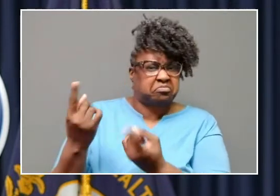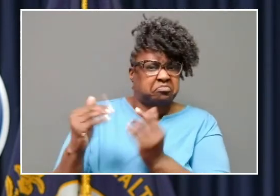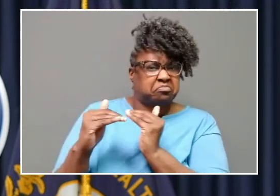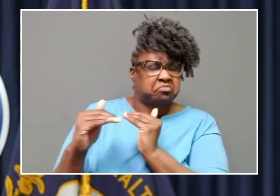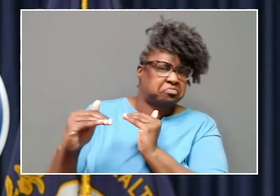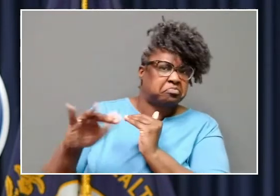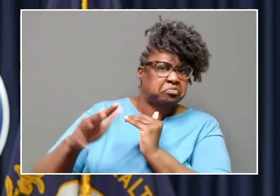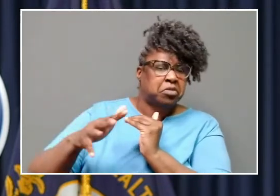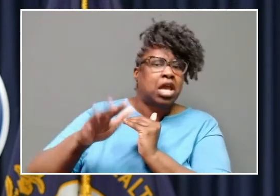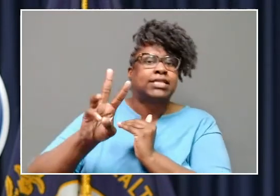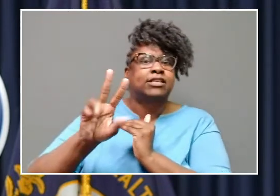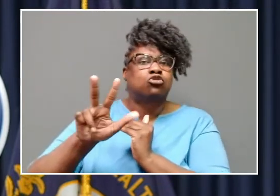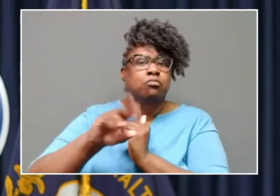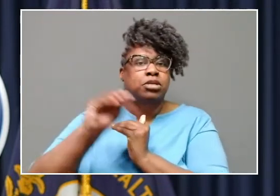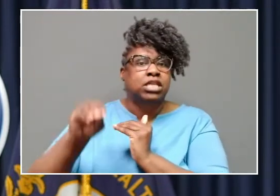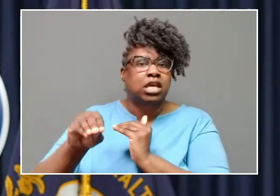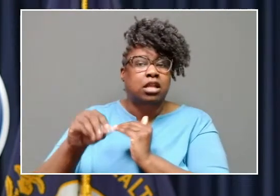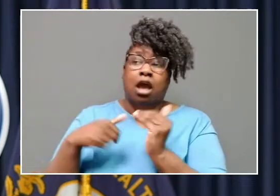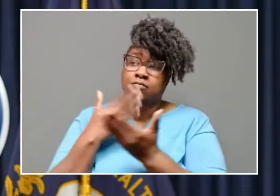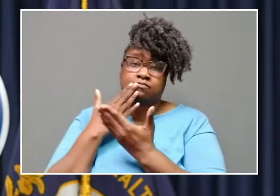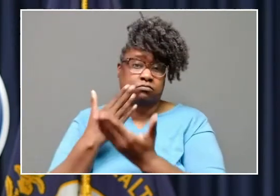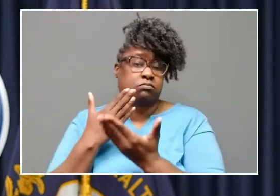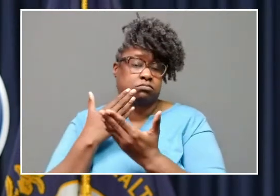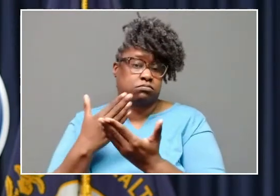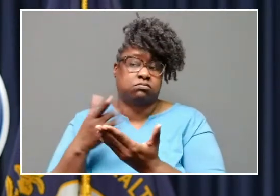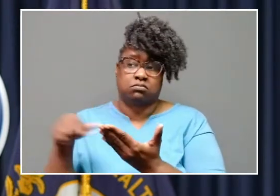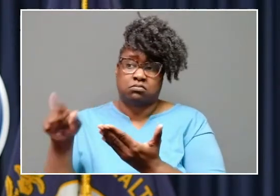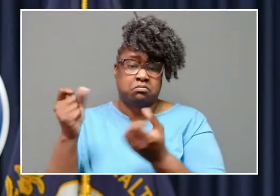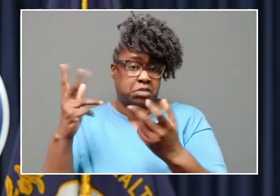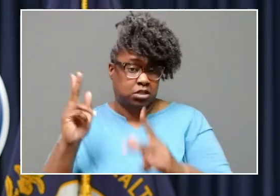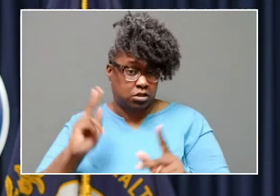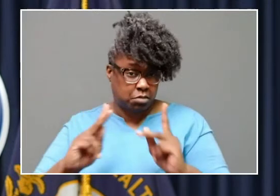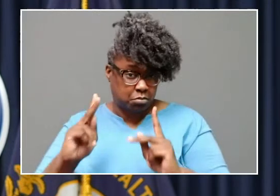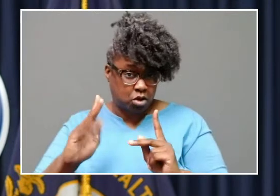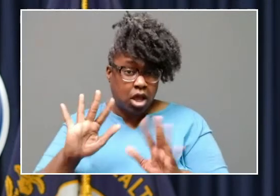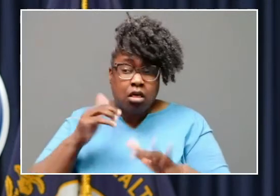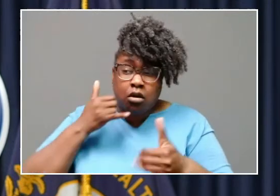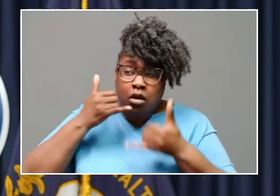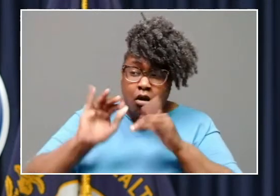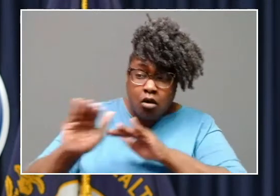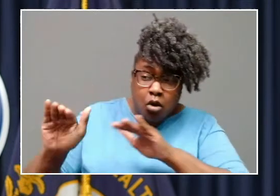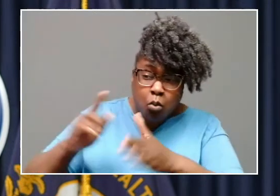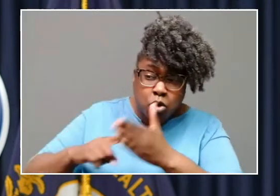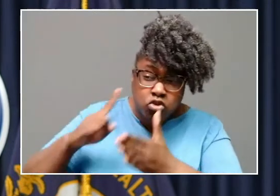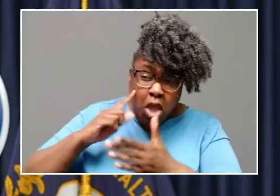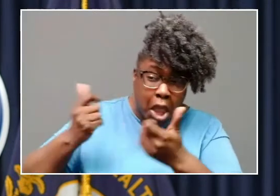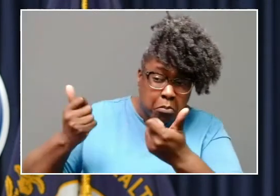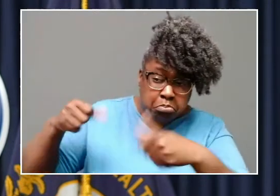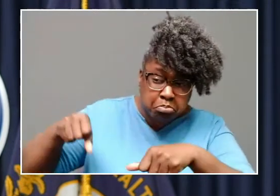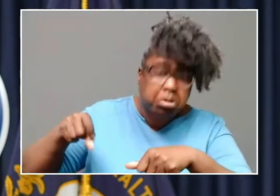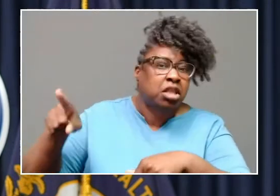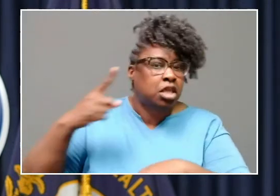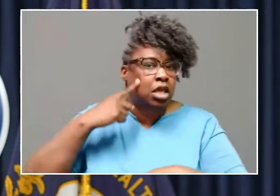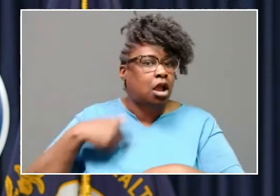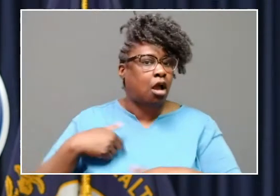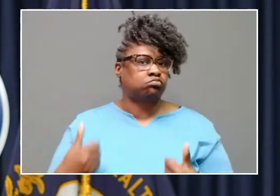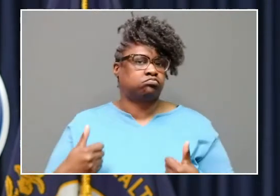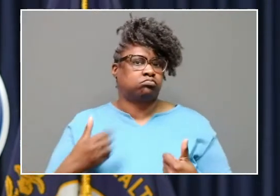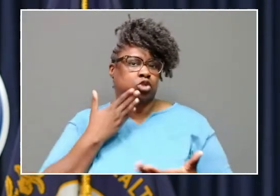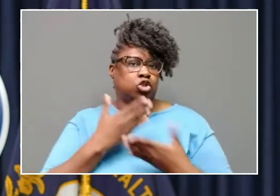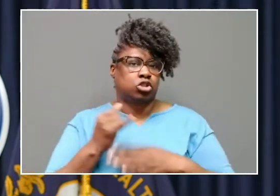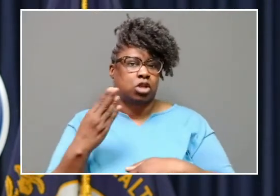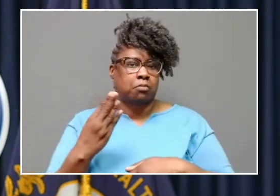grateful that many Kentuckians who were called think I'm doing a good job And what I tell them is I'm certainly doing my